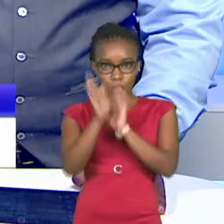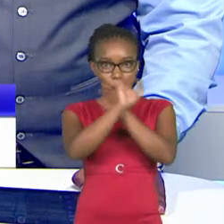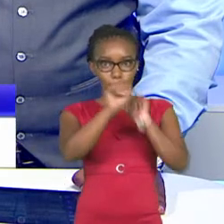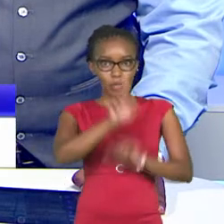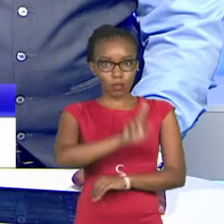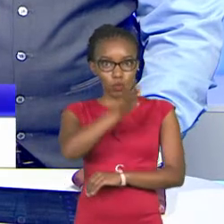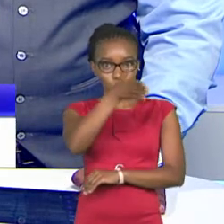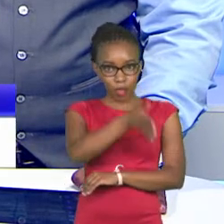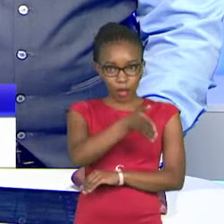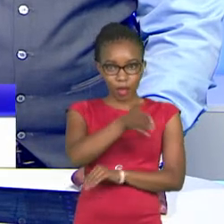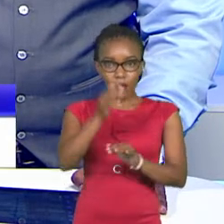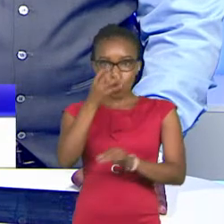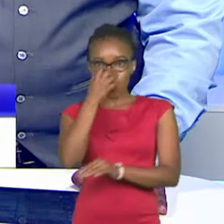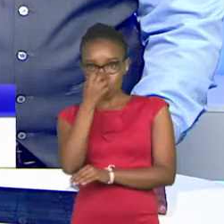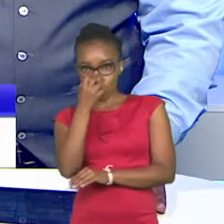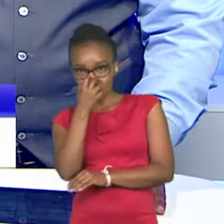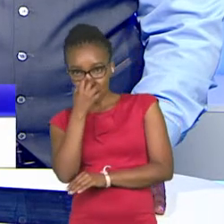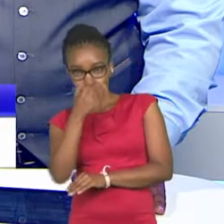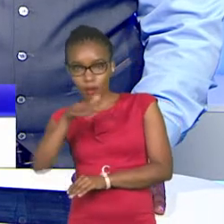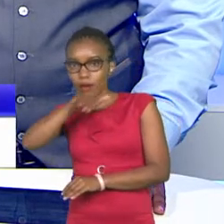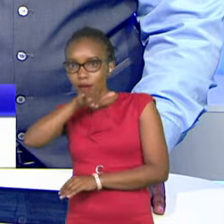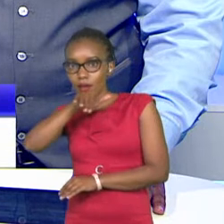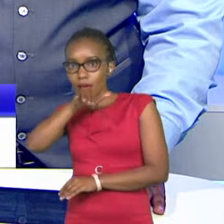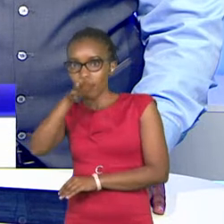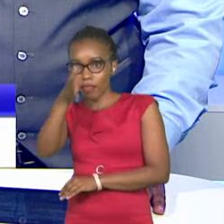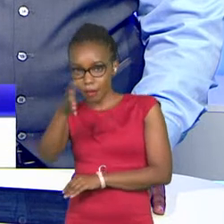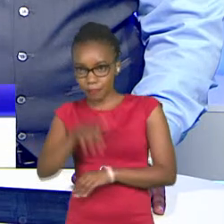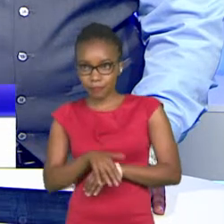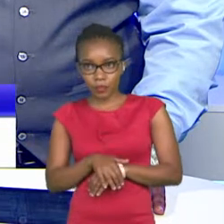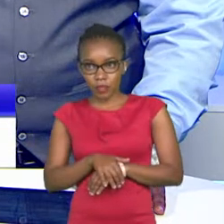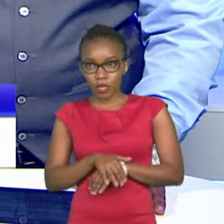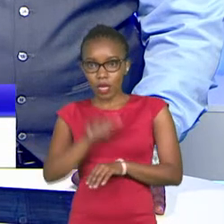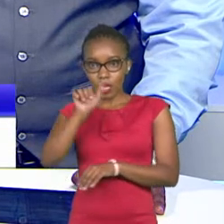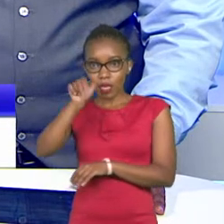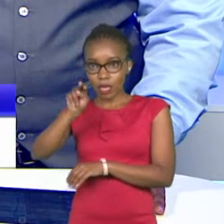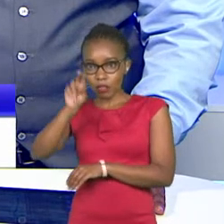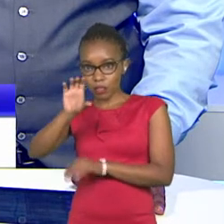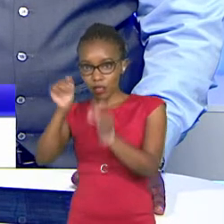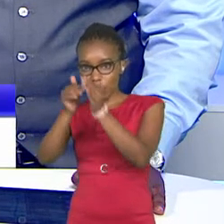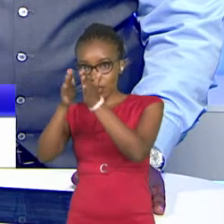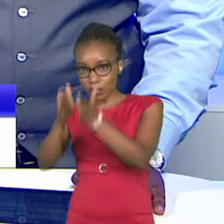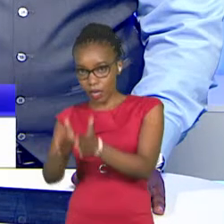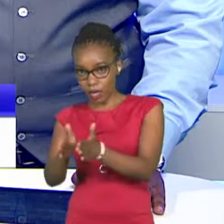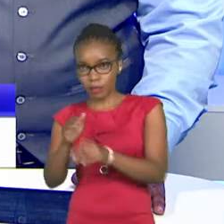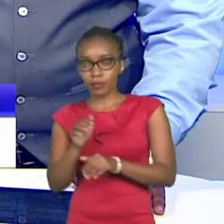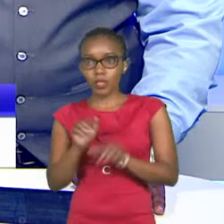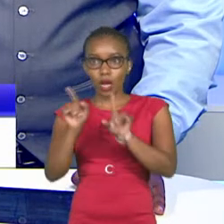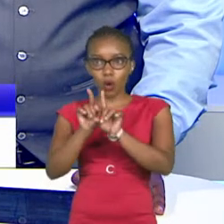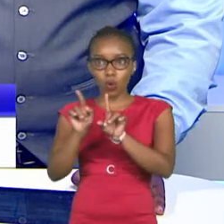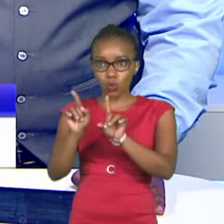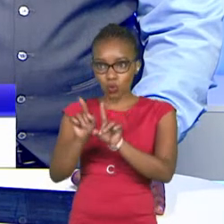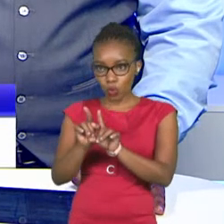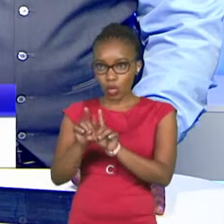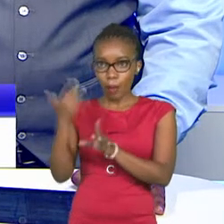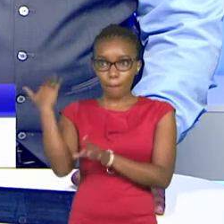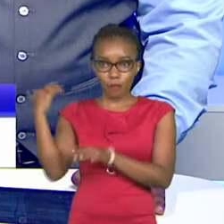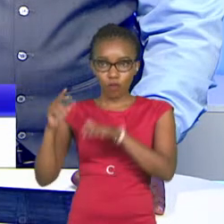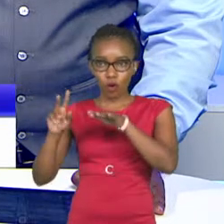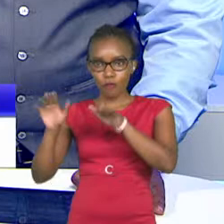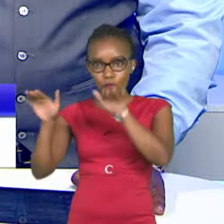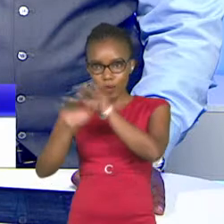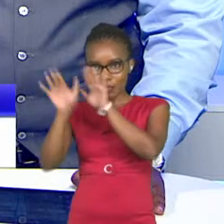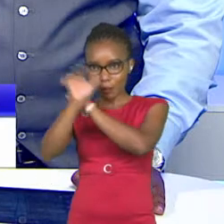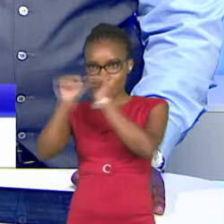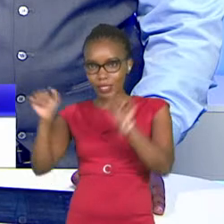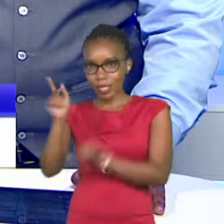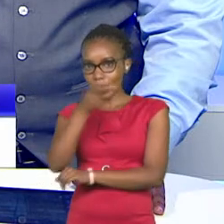Kenyatta, his deputy William Ruto, former Prime Minister Raila Odinga, Amani National Congress leader Musalia Mudavadi, as well as former Vice President Kalonzo